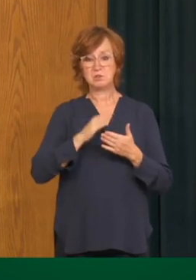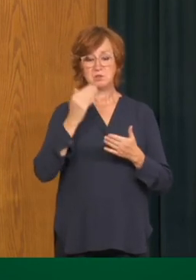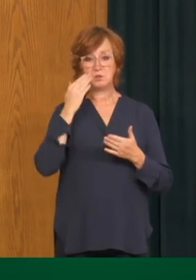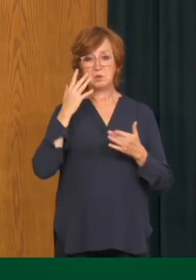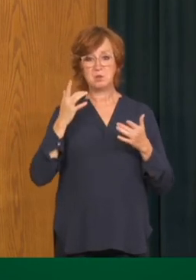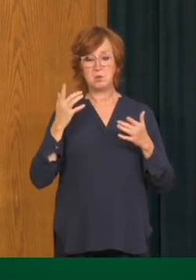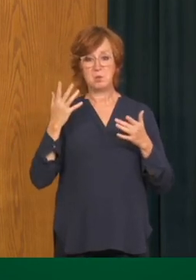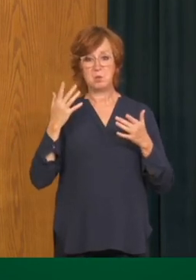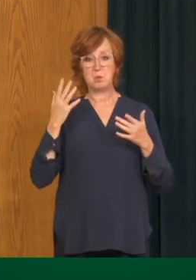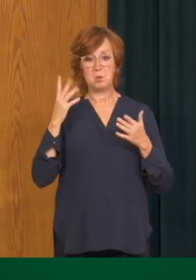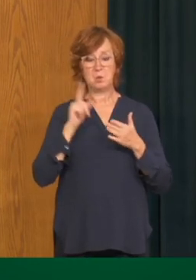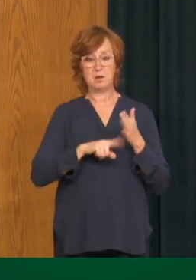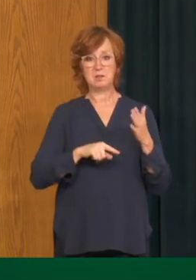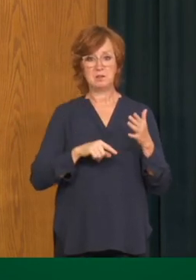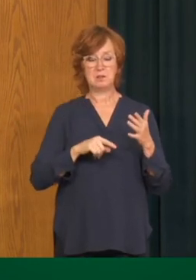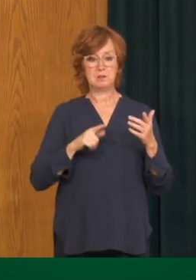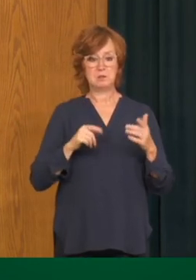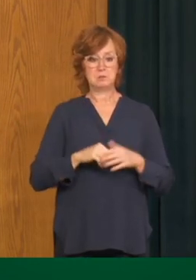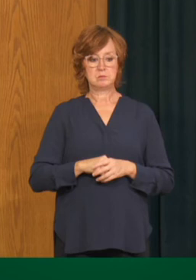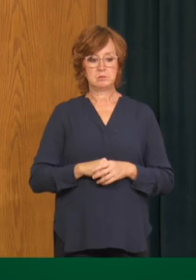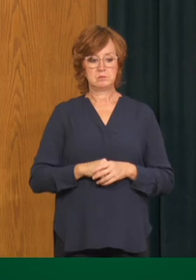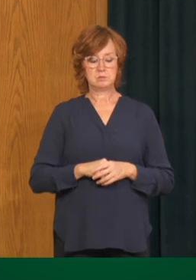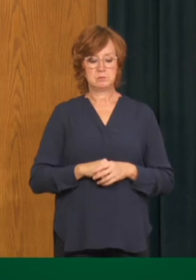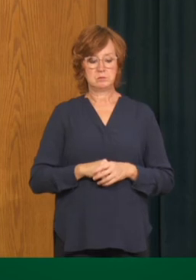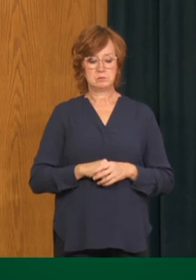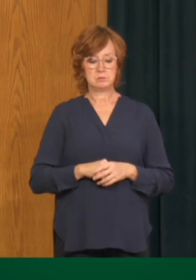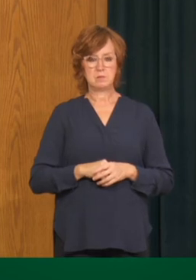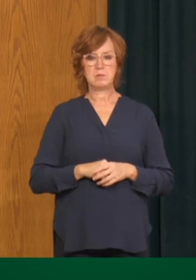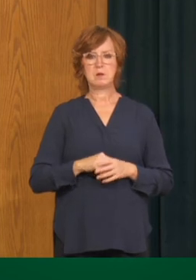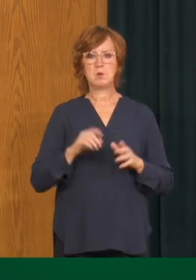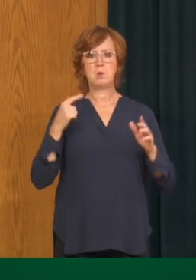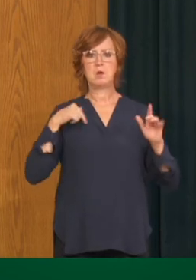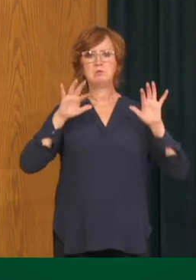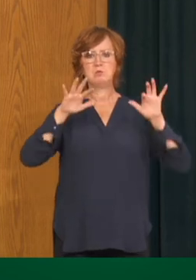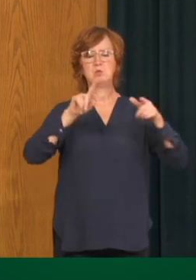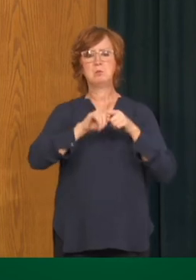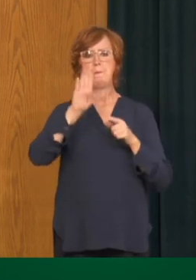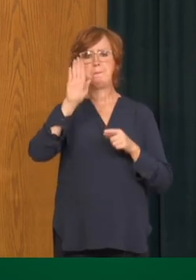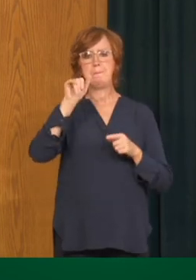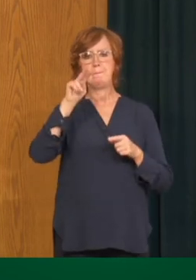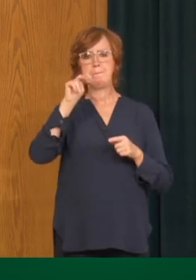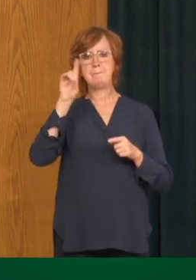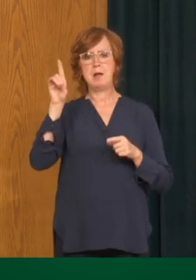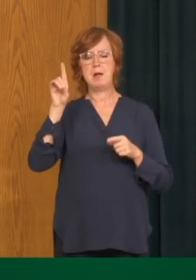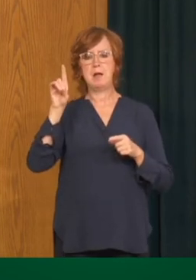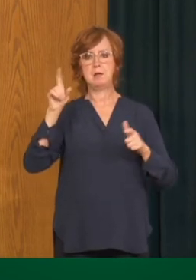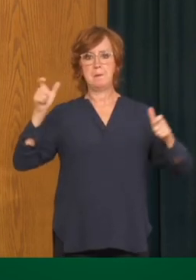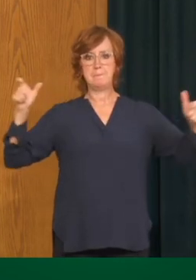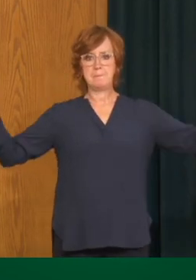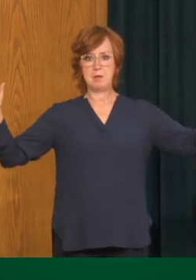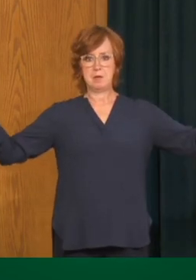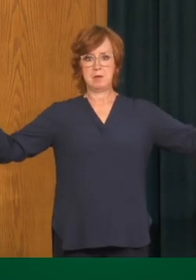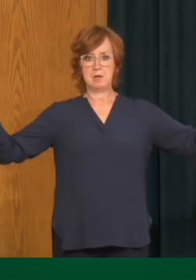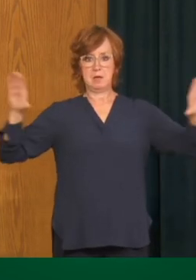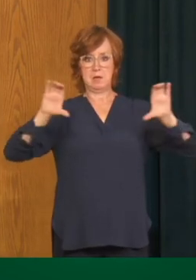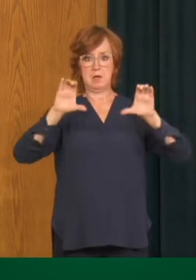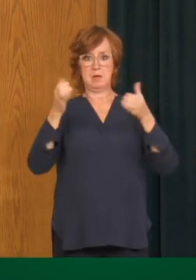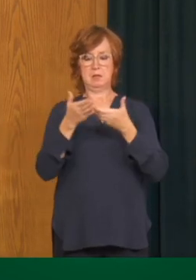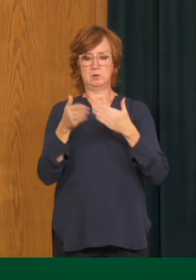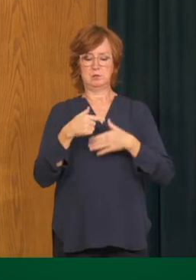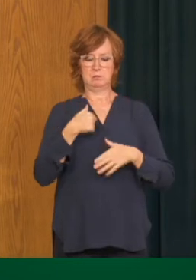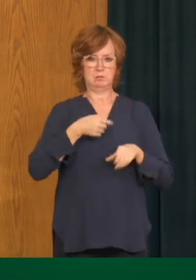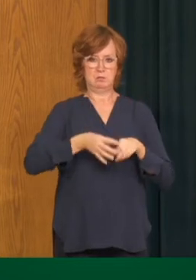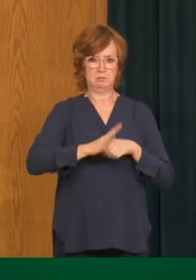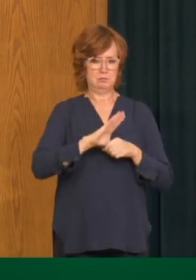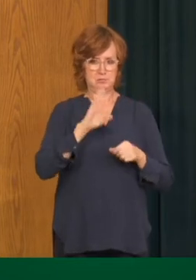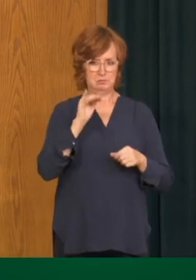larger number of people that would gather for band class, for example. And just to stop the questions, I wasn't